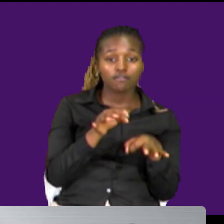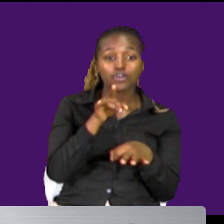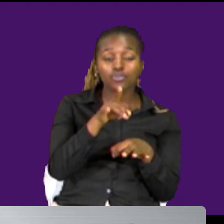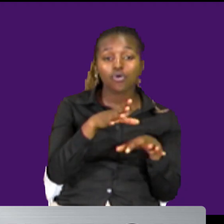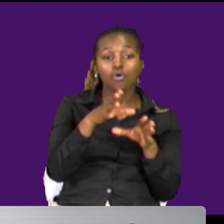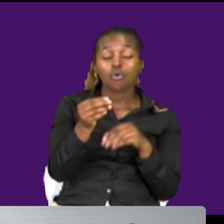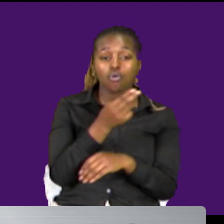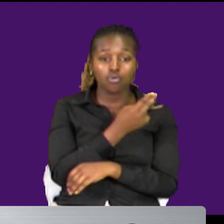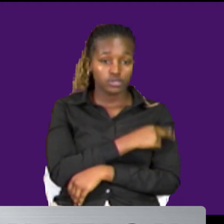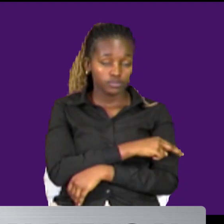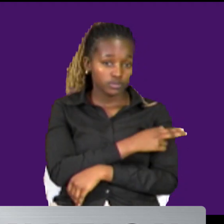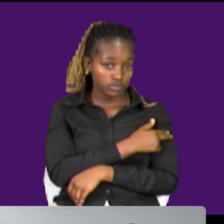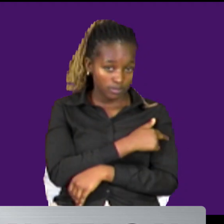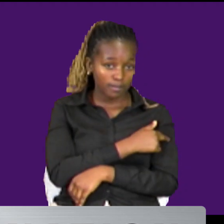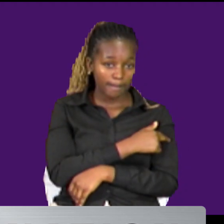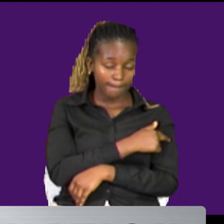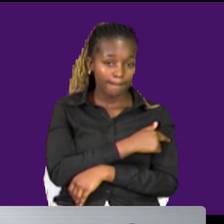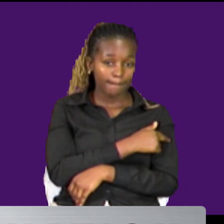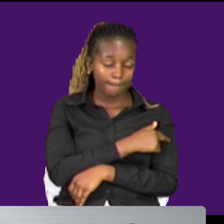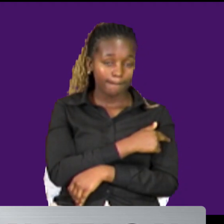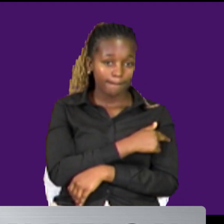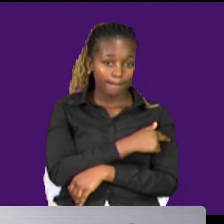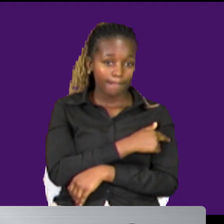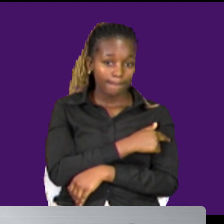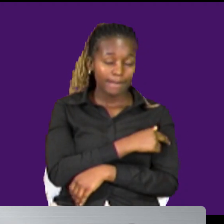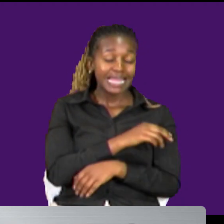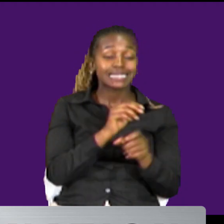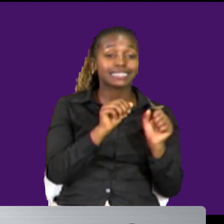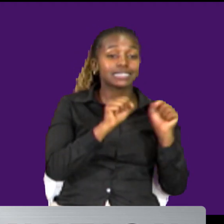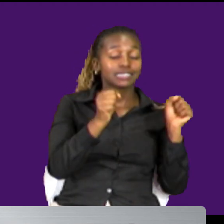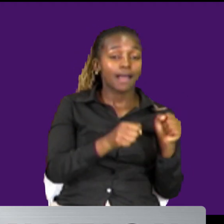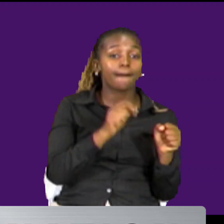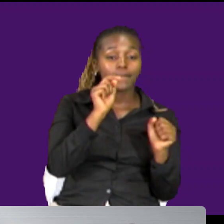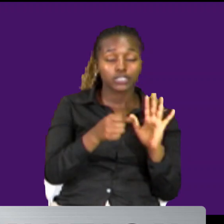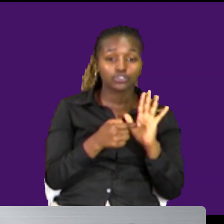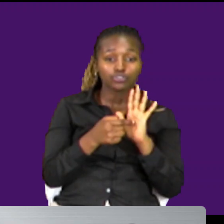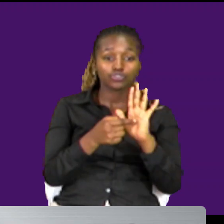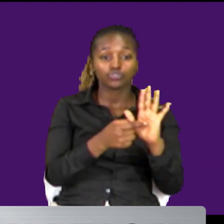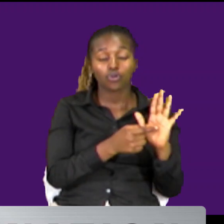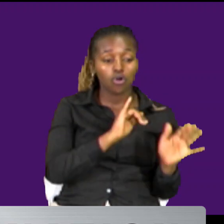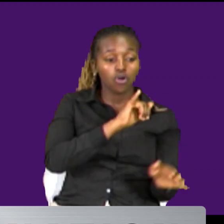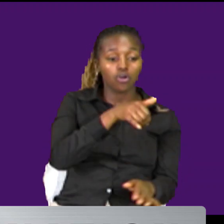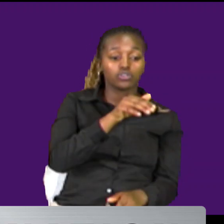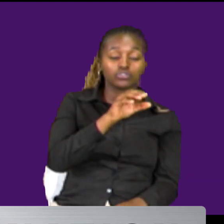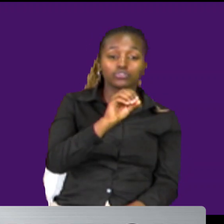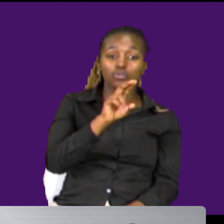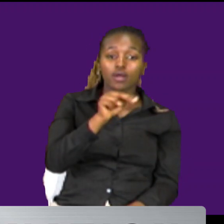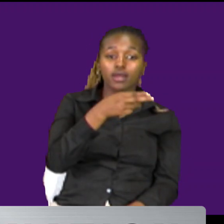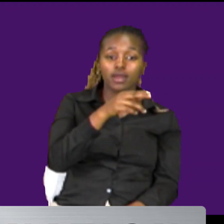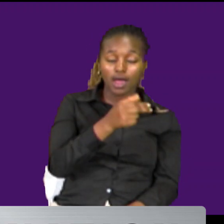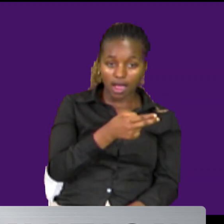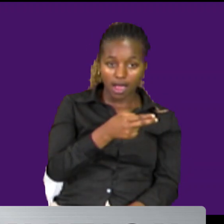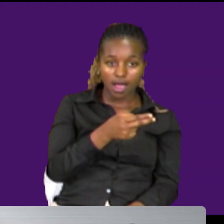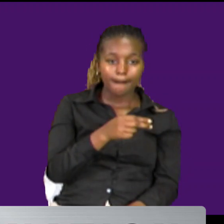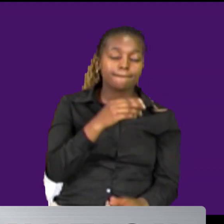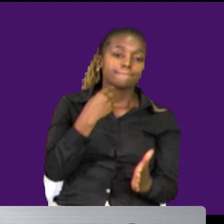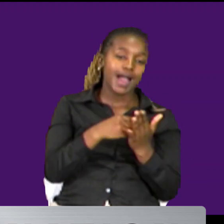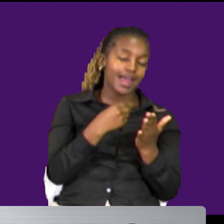that hospital, the system should show that actually Jonah has been deducted and